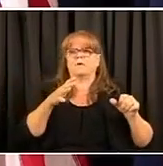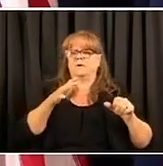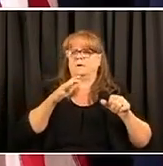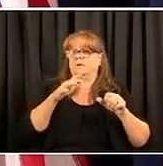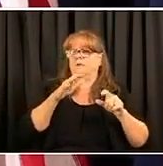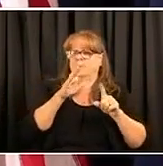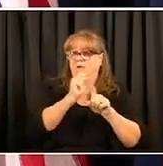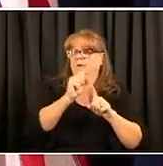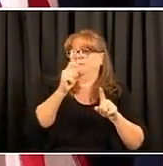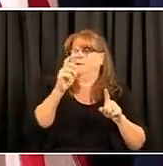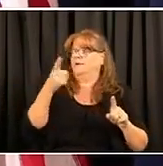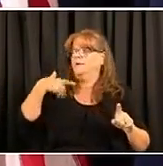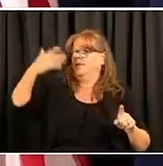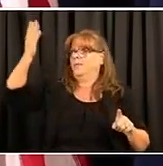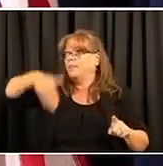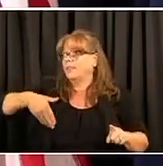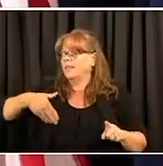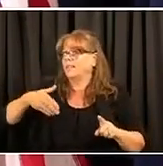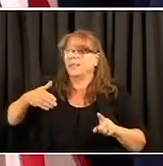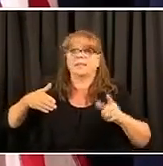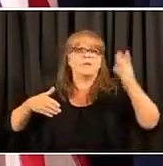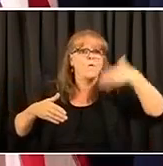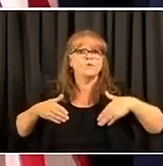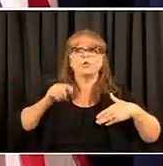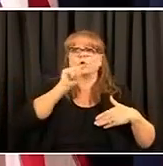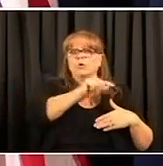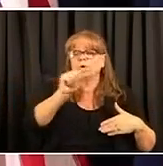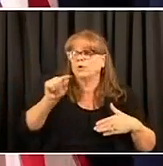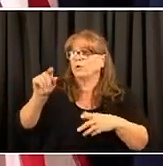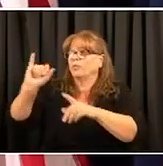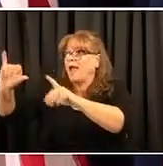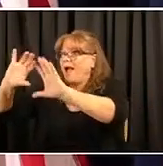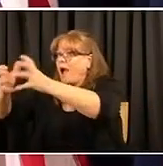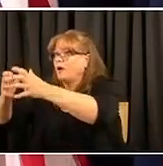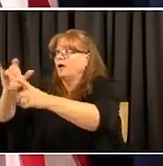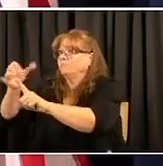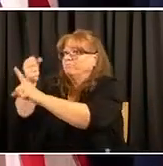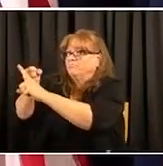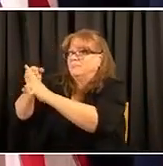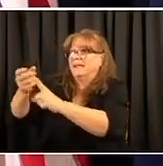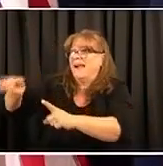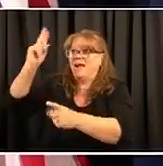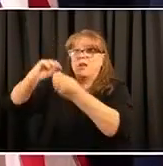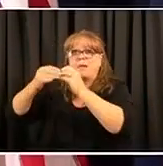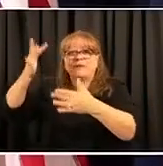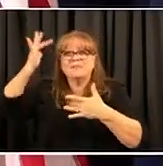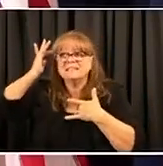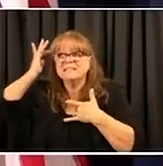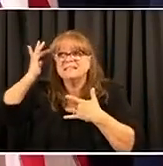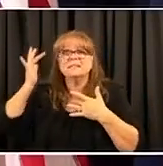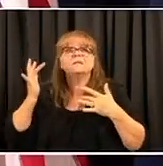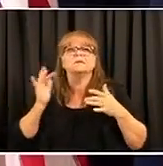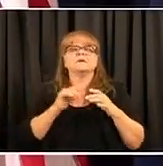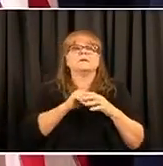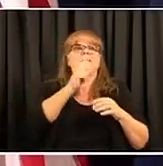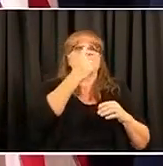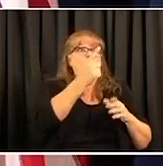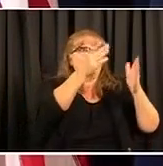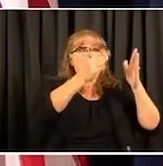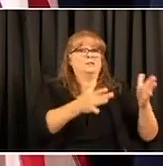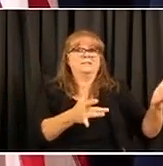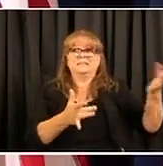the ability to track and trace the contacts. By that point, one case could have gone to 86 or 150. And